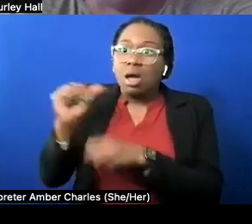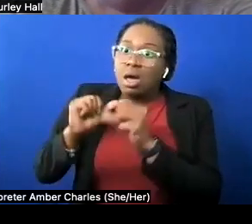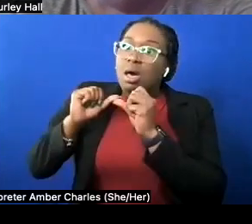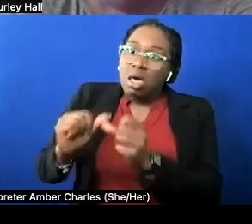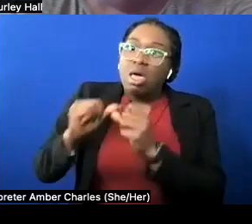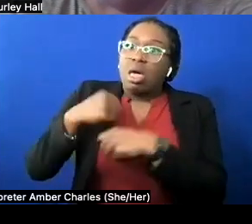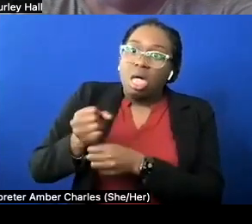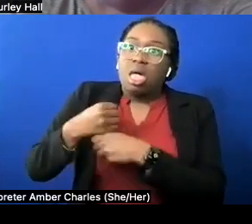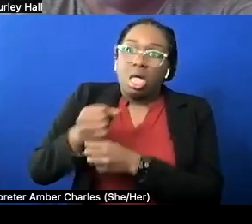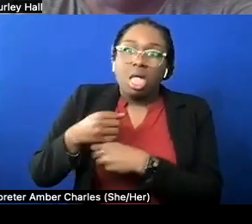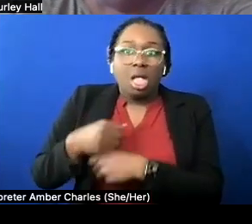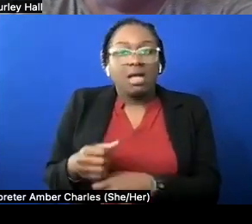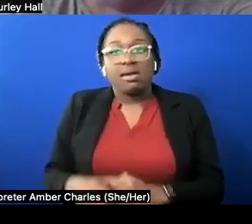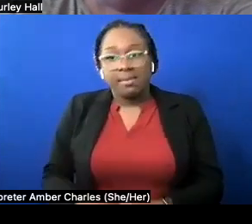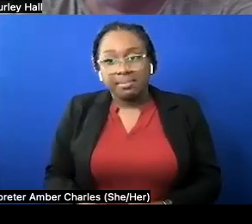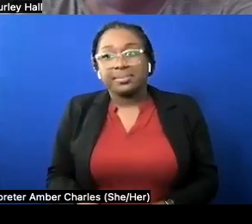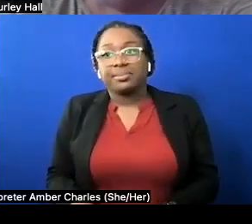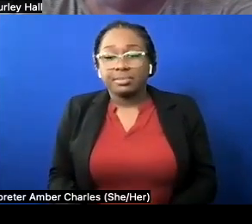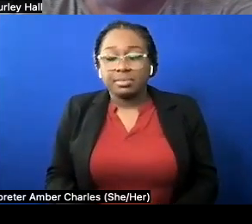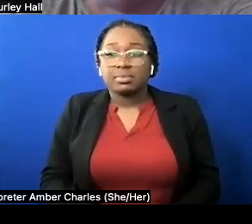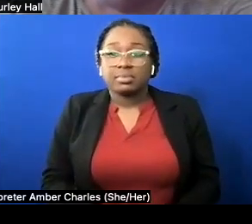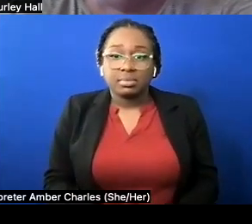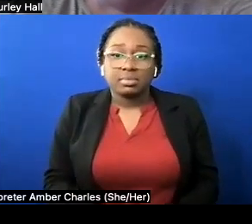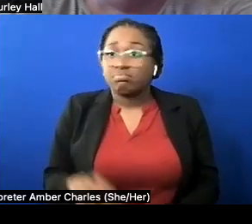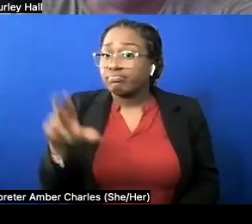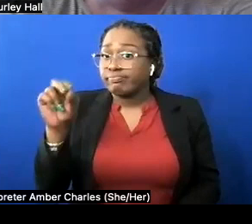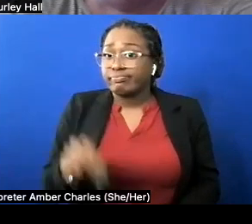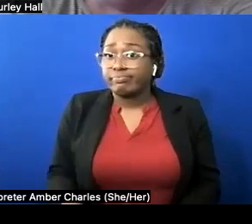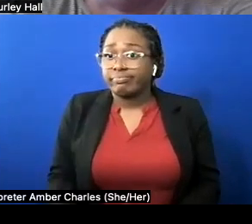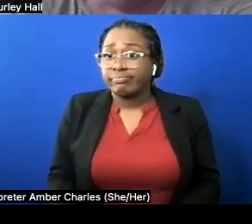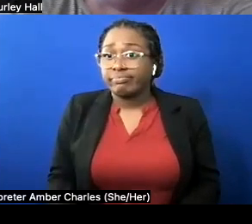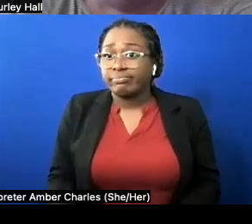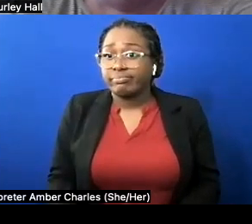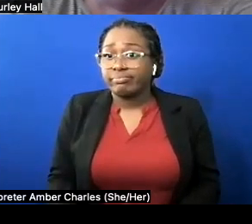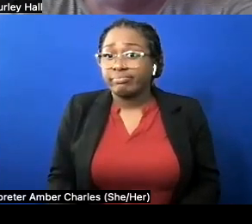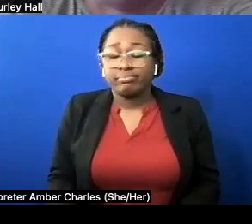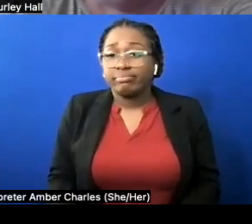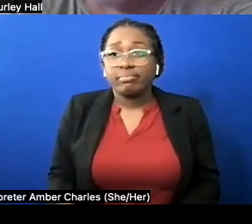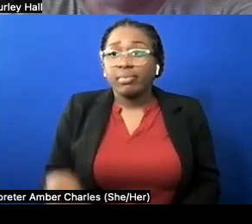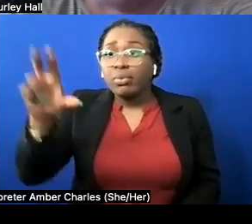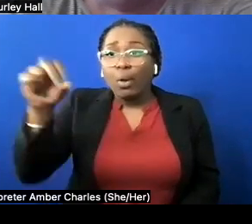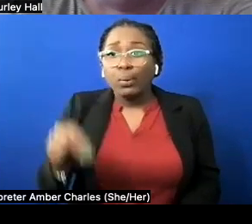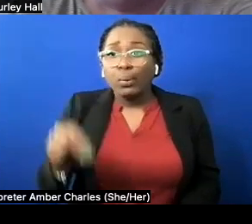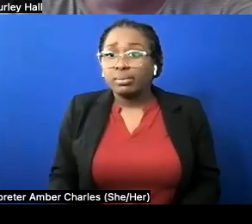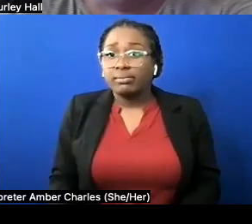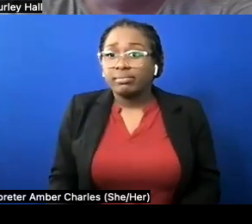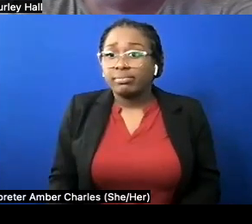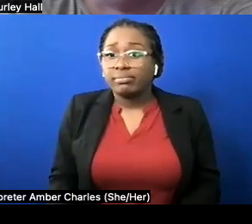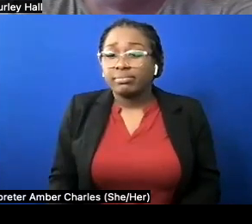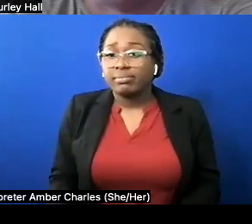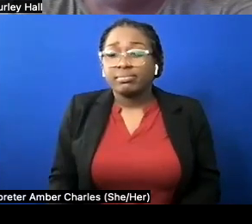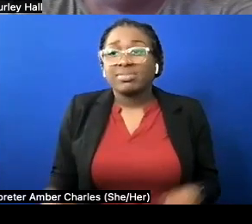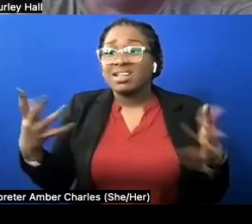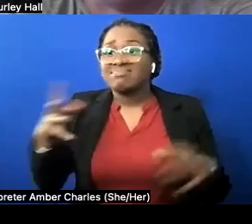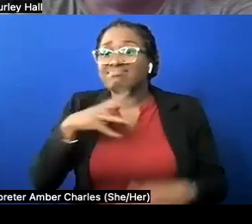just keep producing. And no, just no, those days are done.